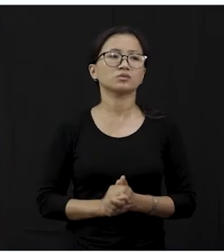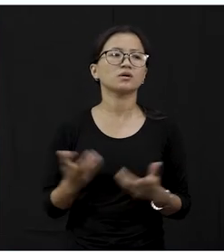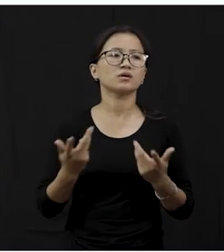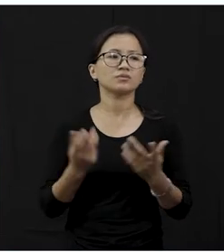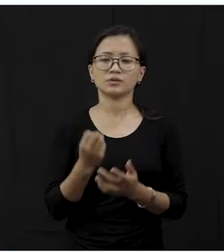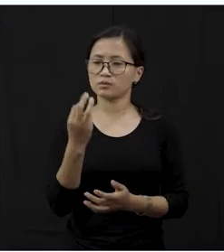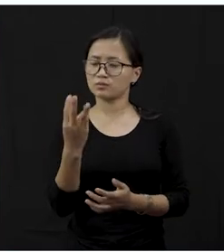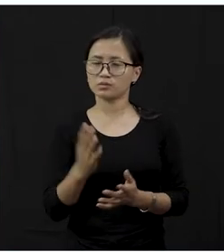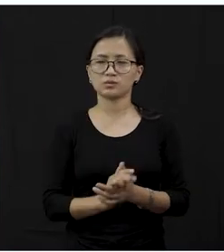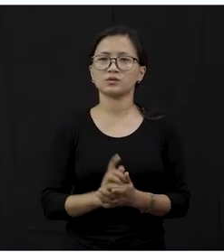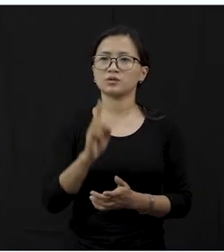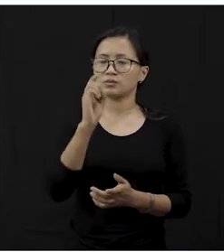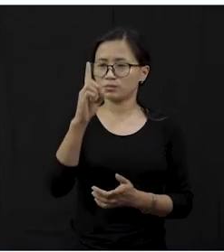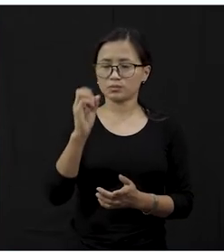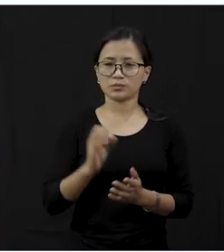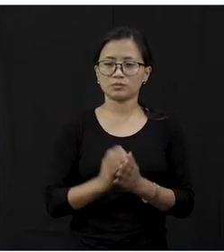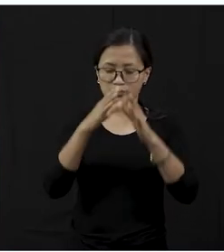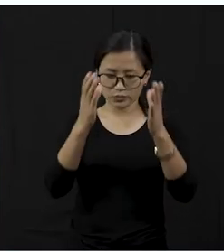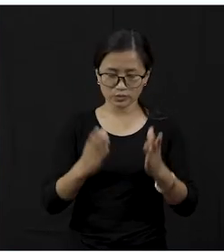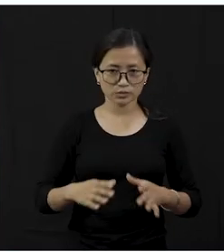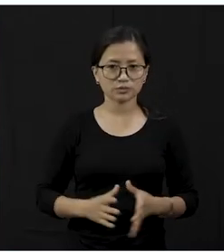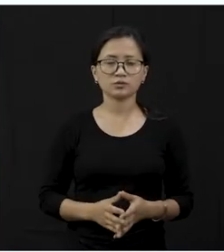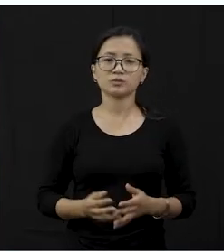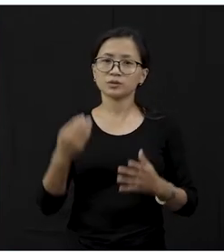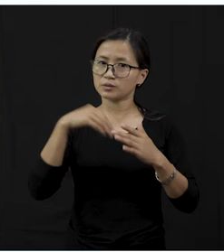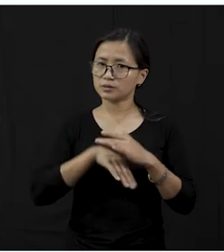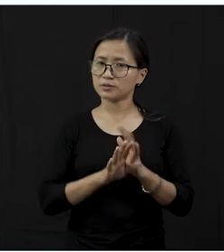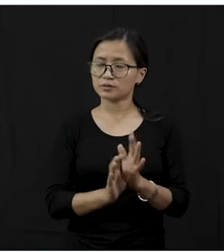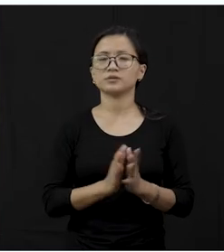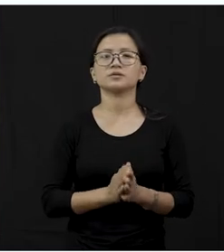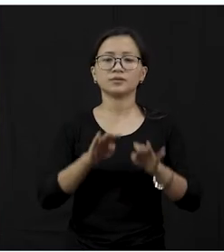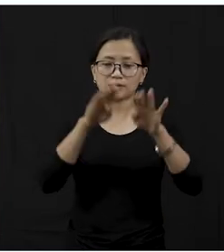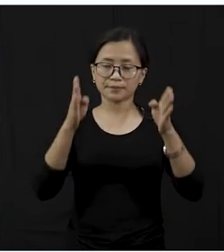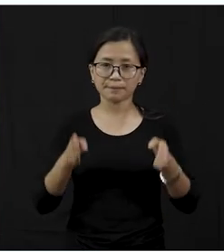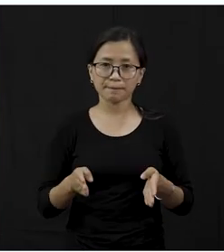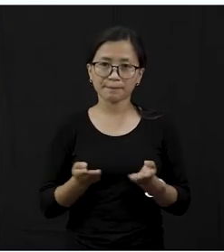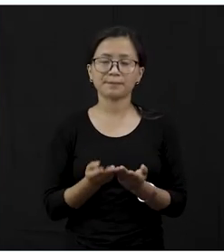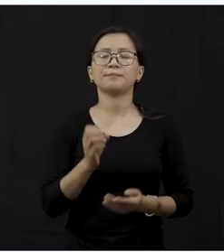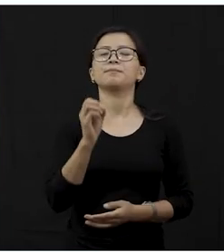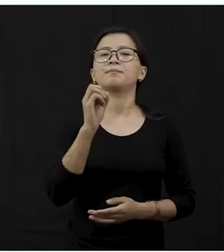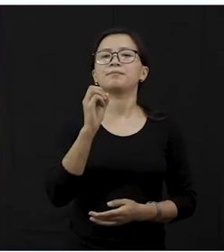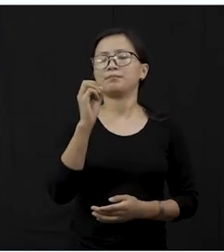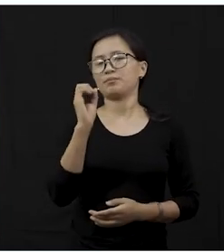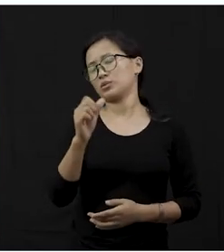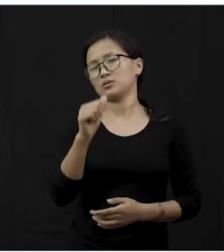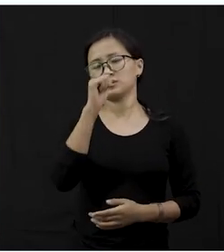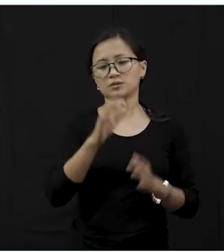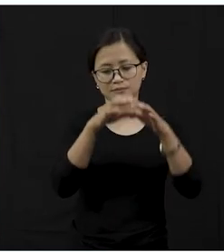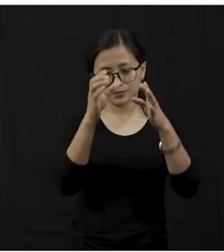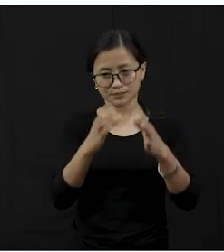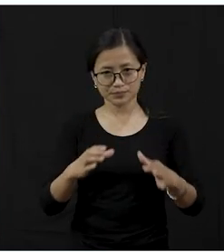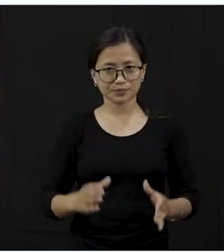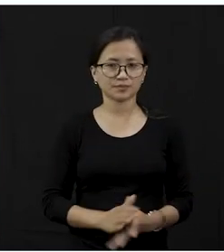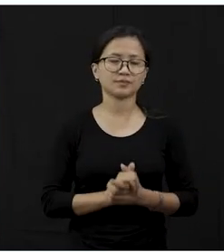bottles will be there in 10 boxes? Okay, so here the question is, they're asking us how many bottles will be there in